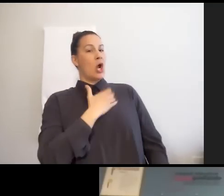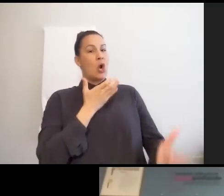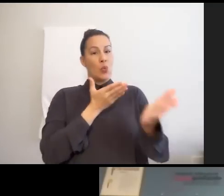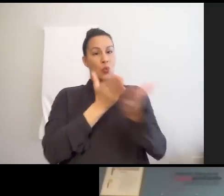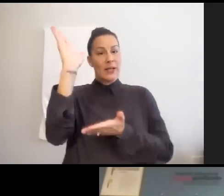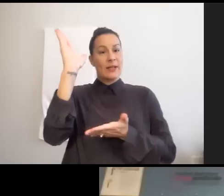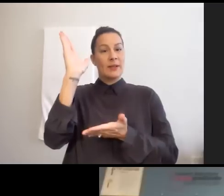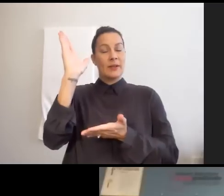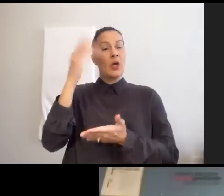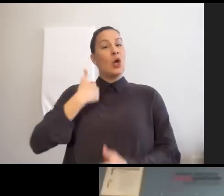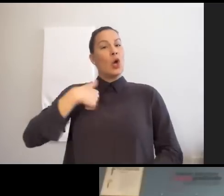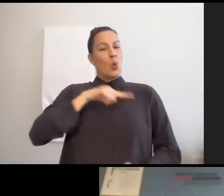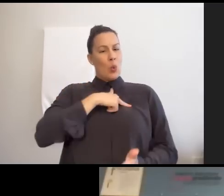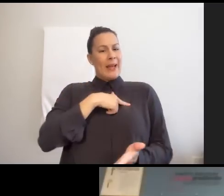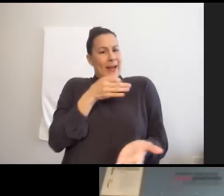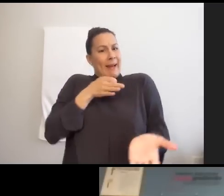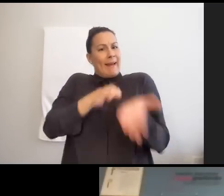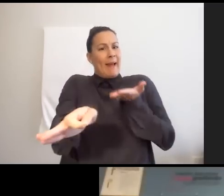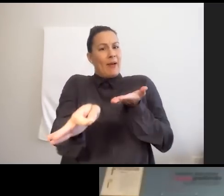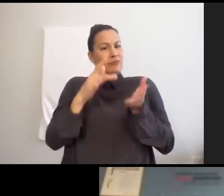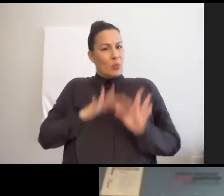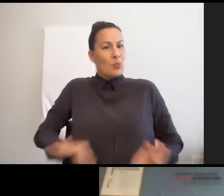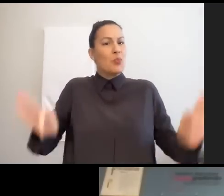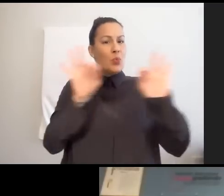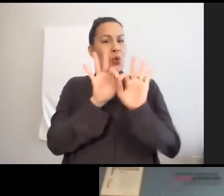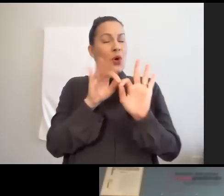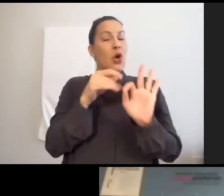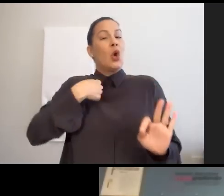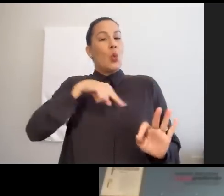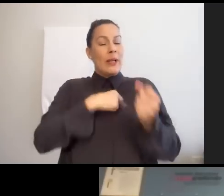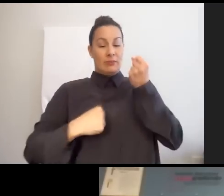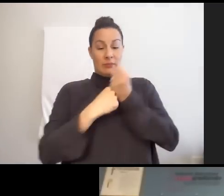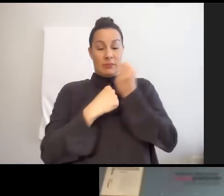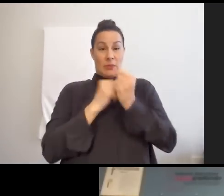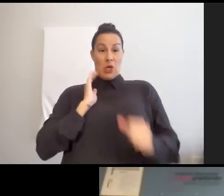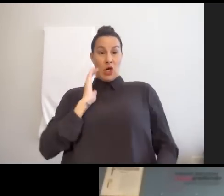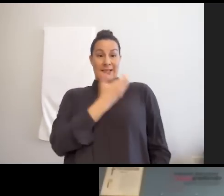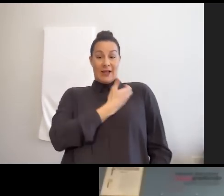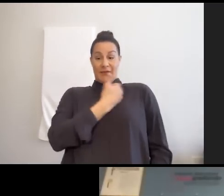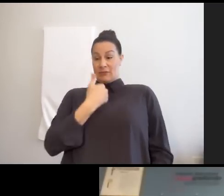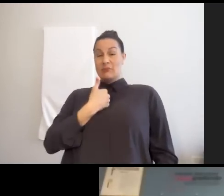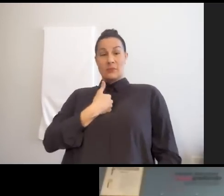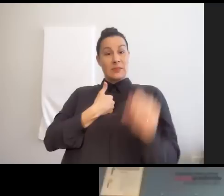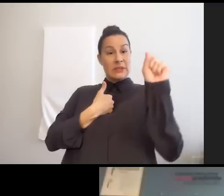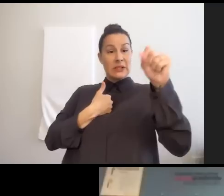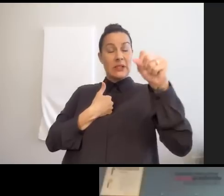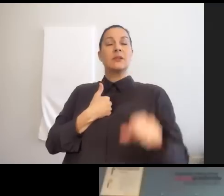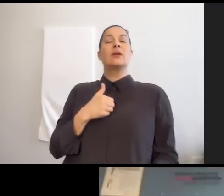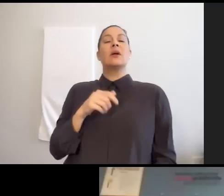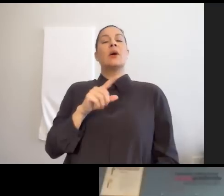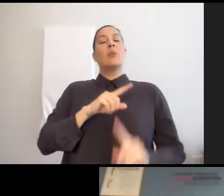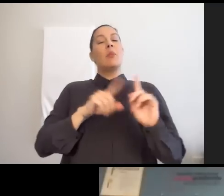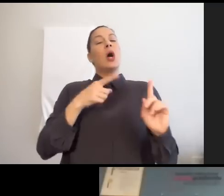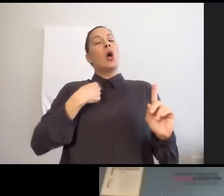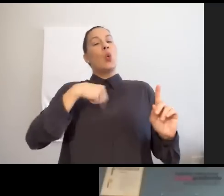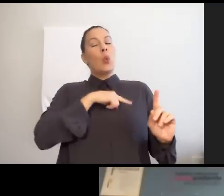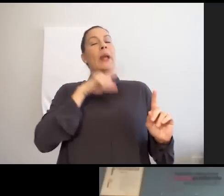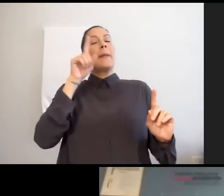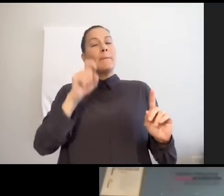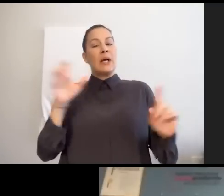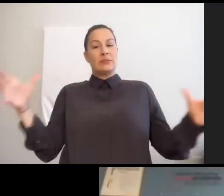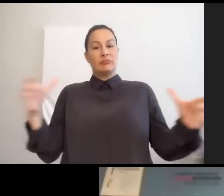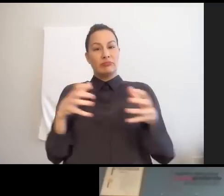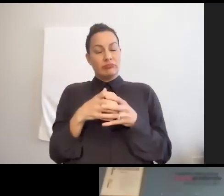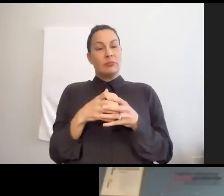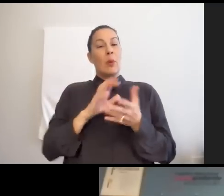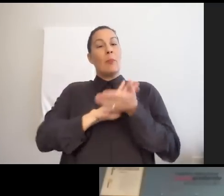We count, and it's very important that we advocate for ourselves as well, so that we can come out of this crisis stronger.